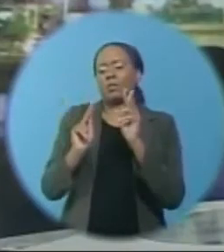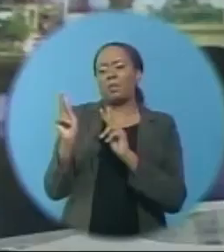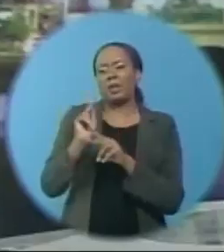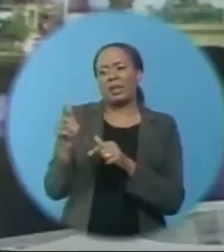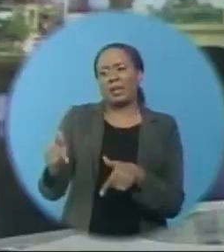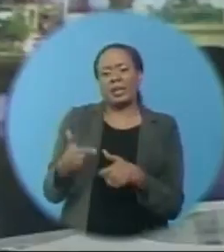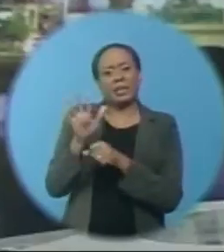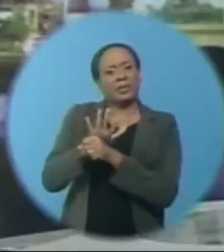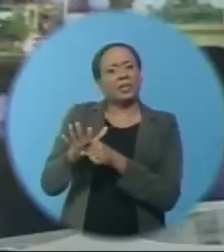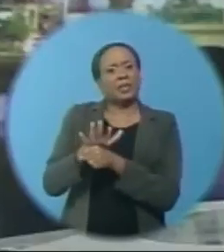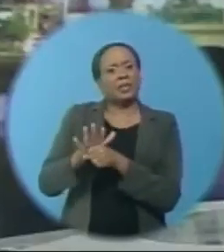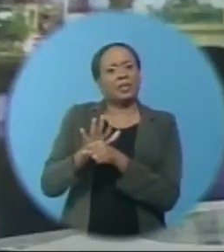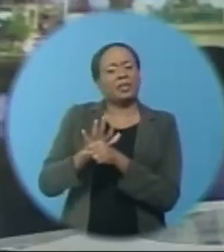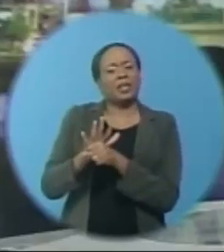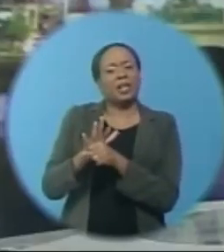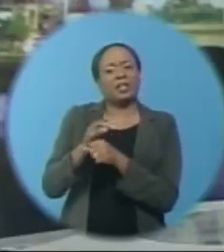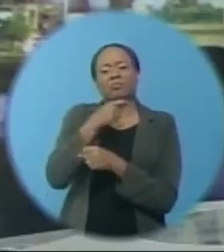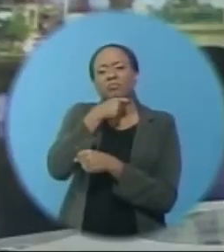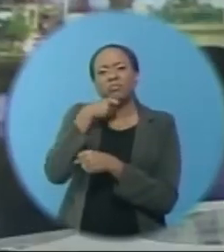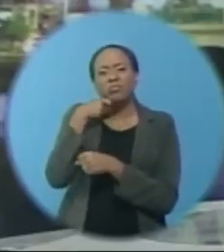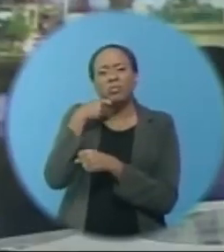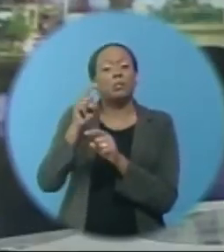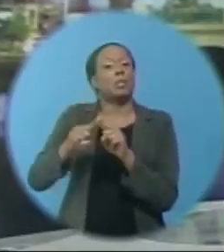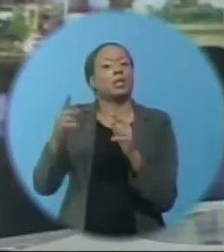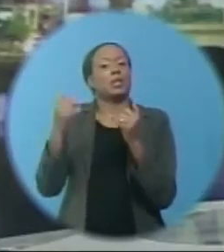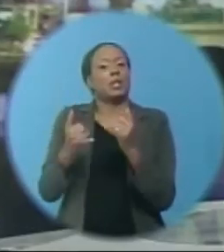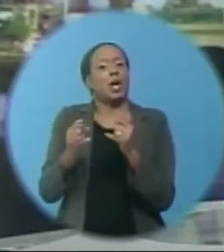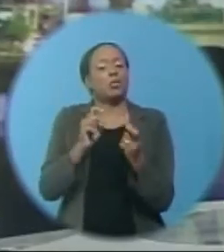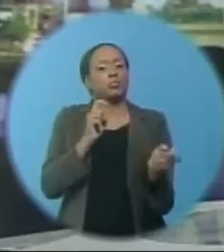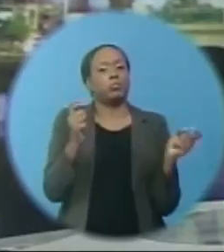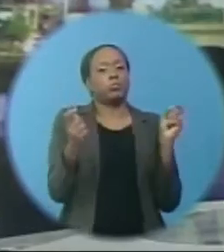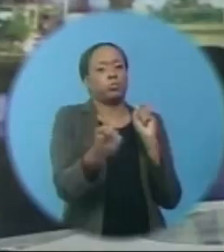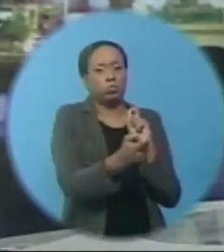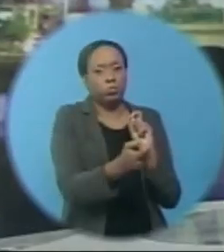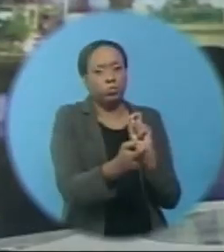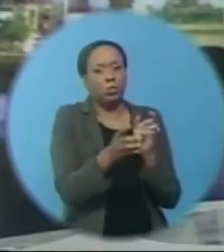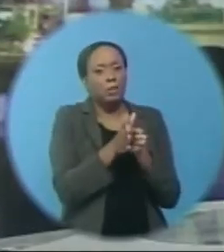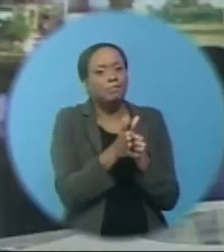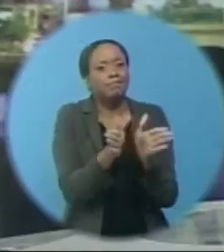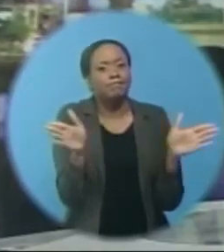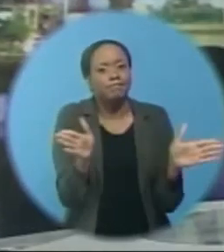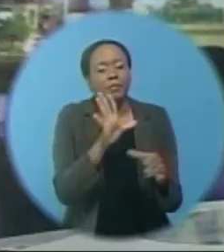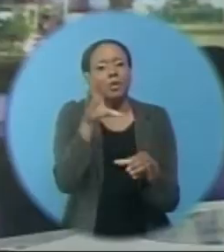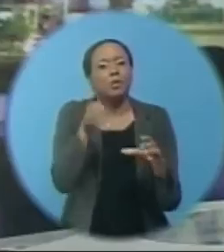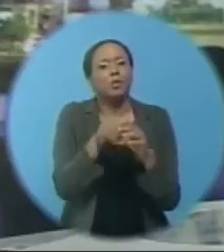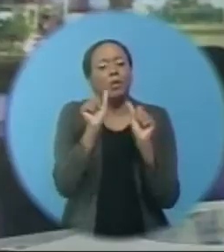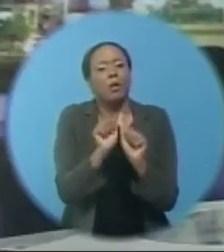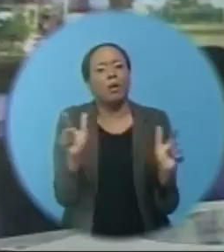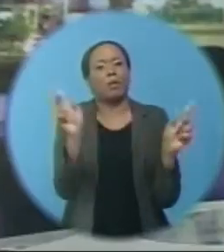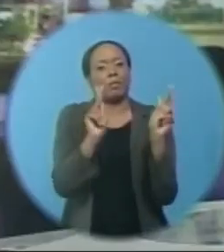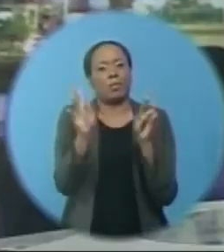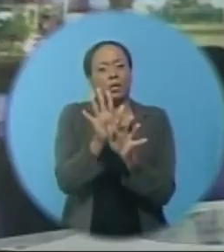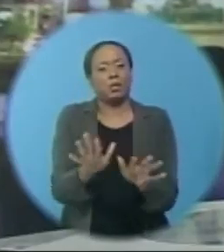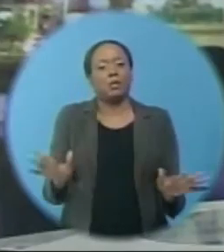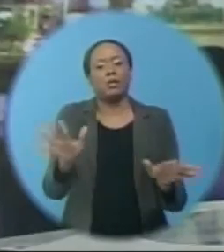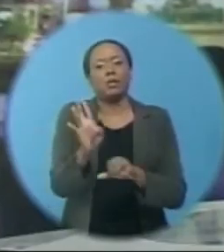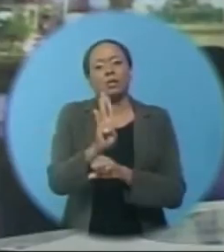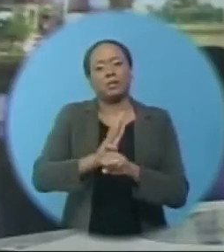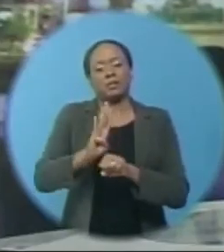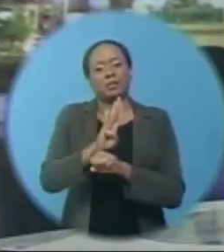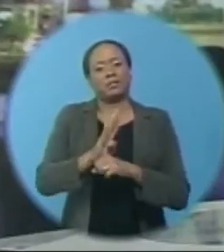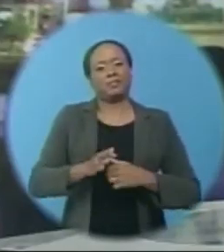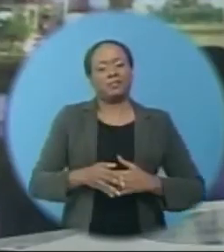past 2 years. But Ms. Haig says the program has been expanded, that is, to include homeowners across the